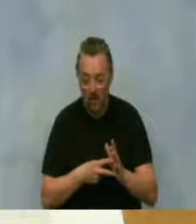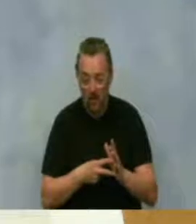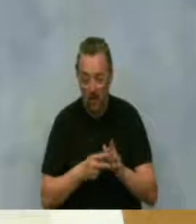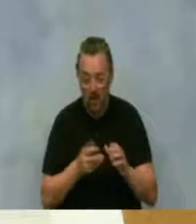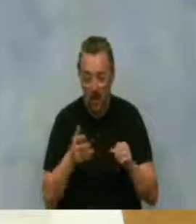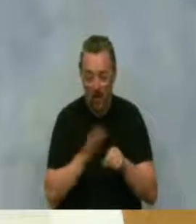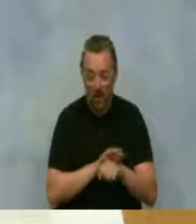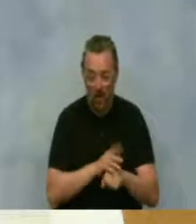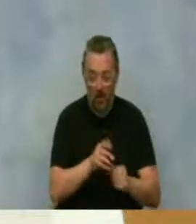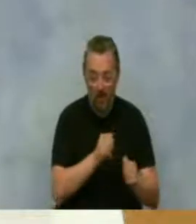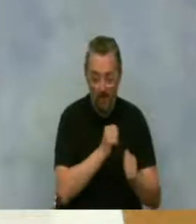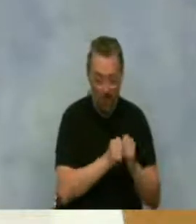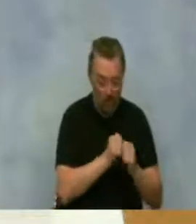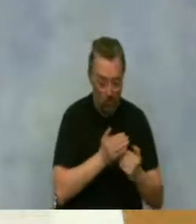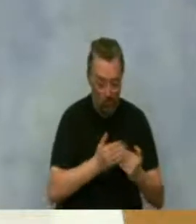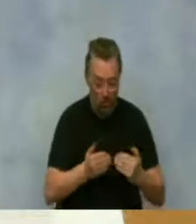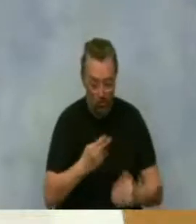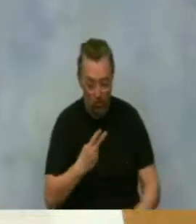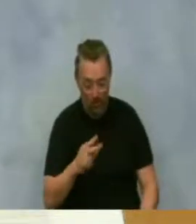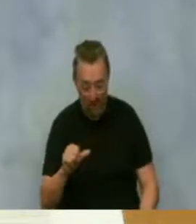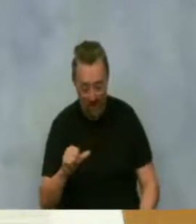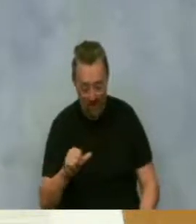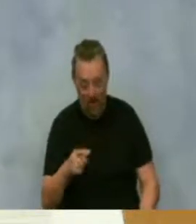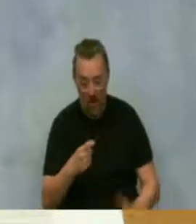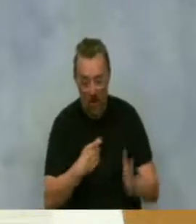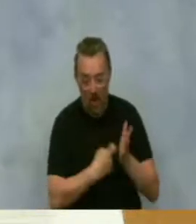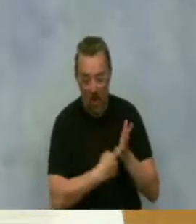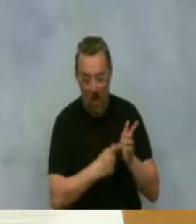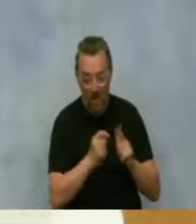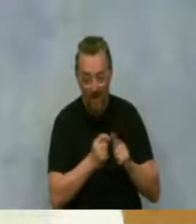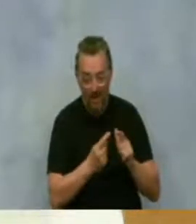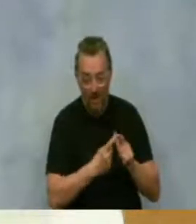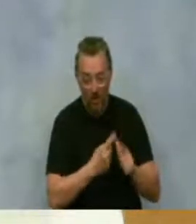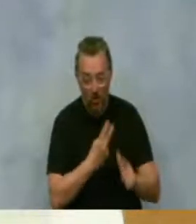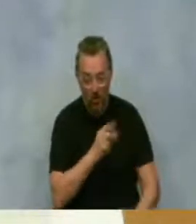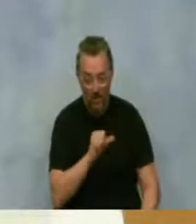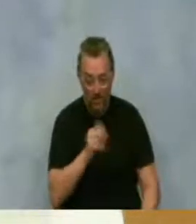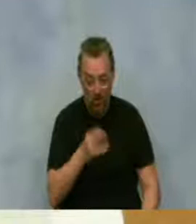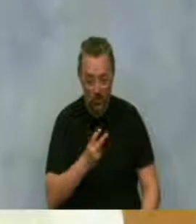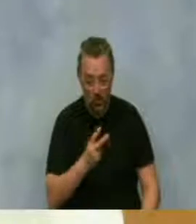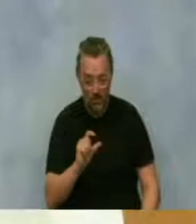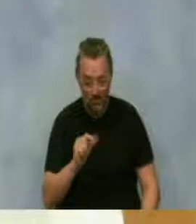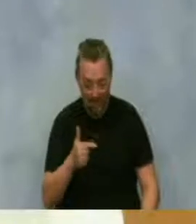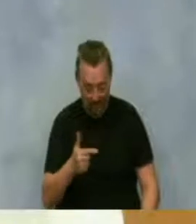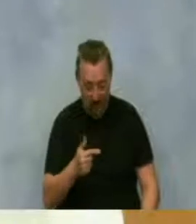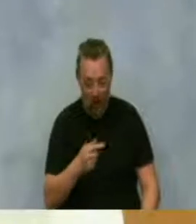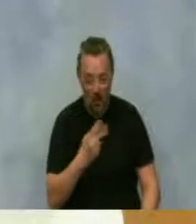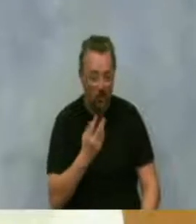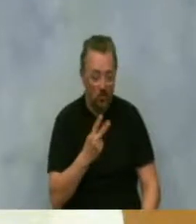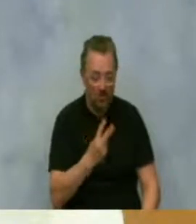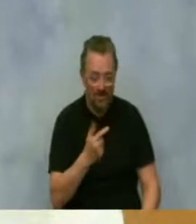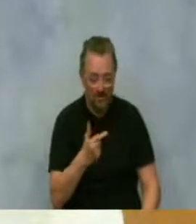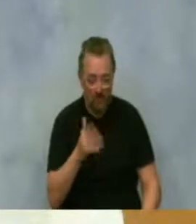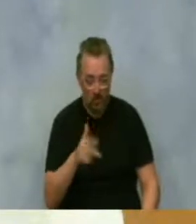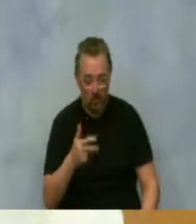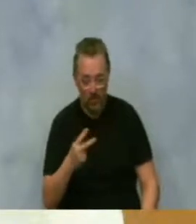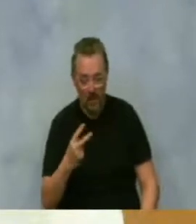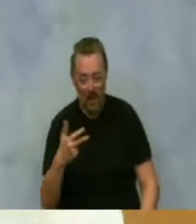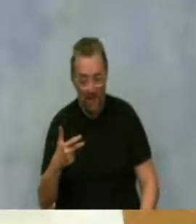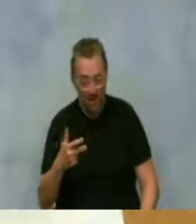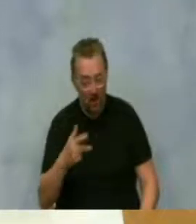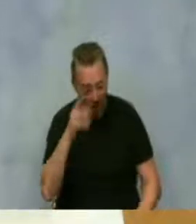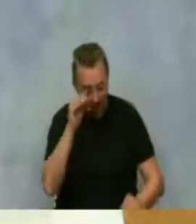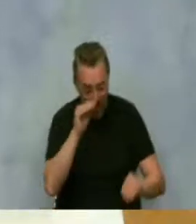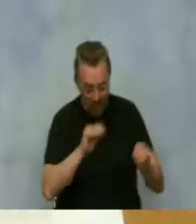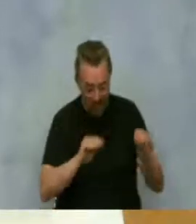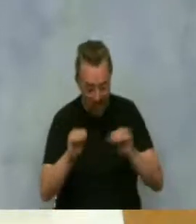March 26. The RPA for 26-27 and 27-28 have been forecast using the RPAs